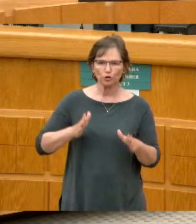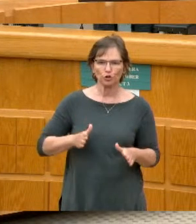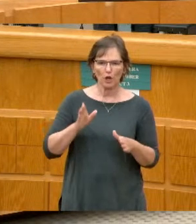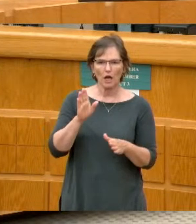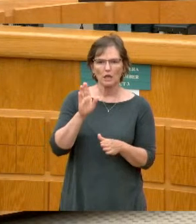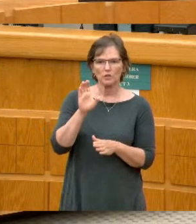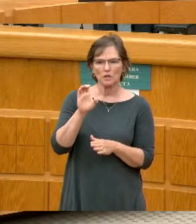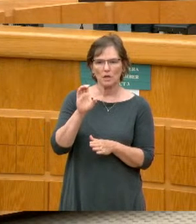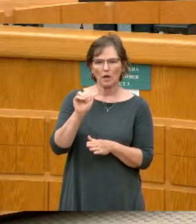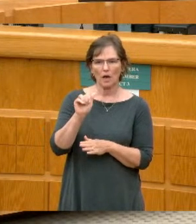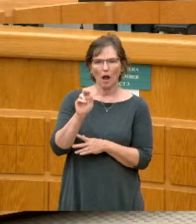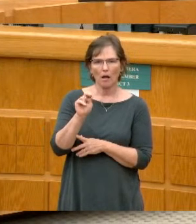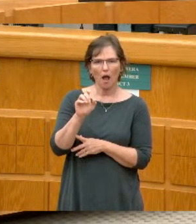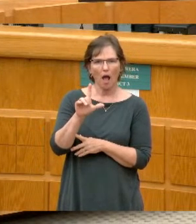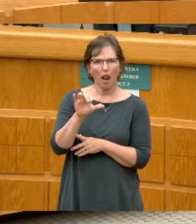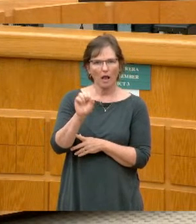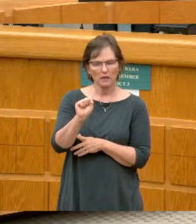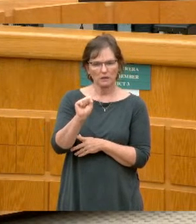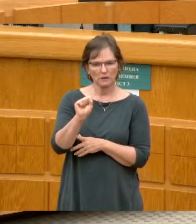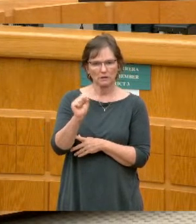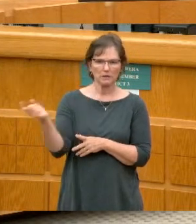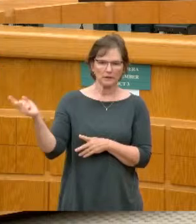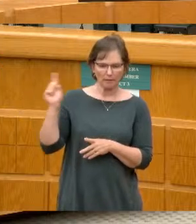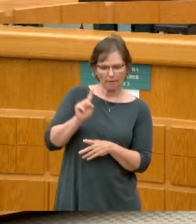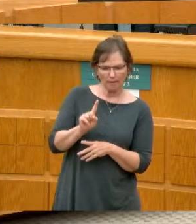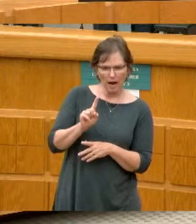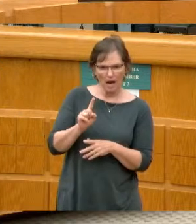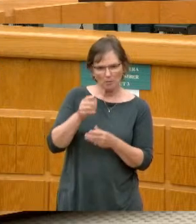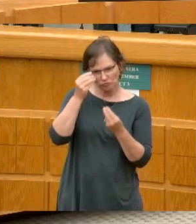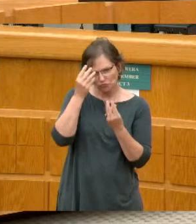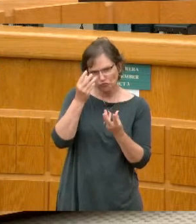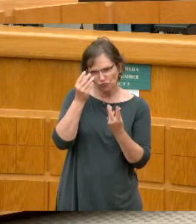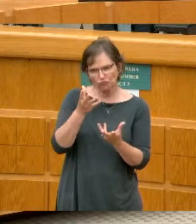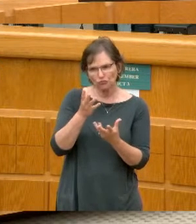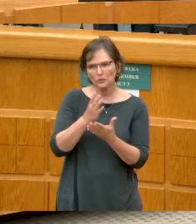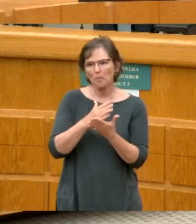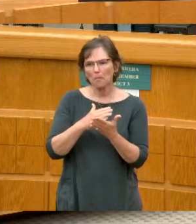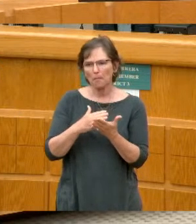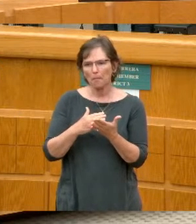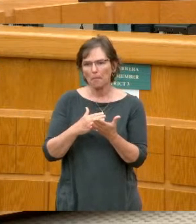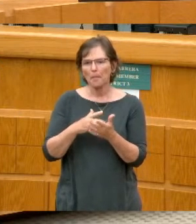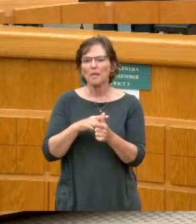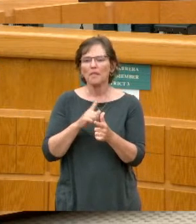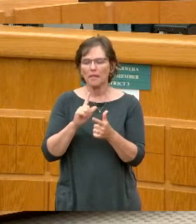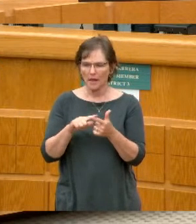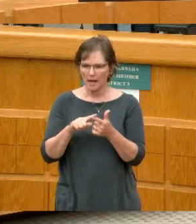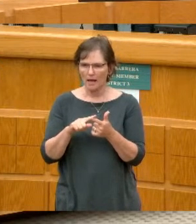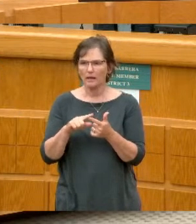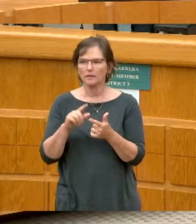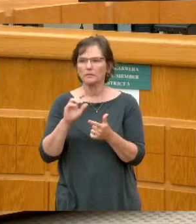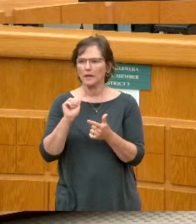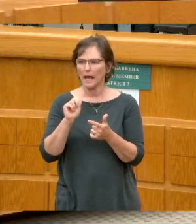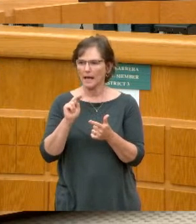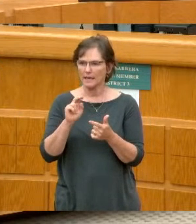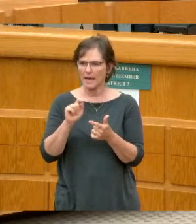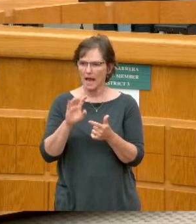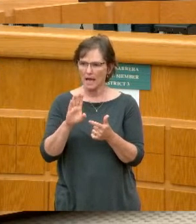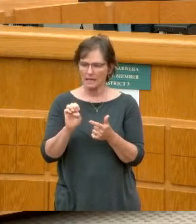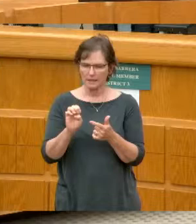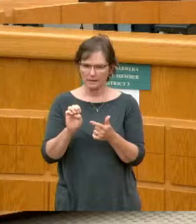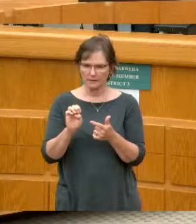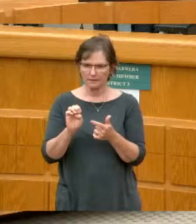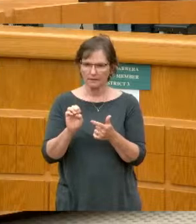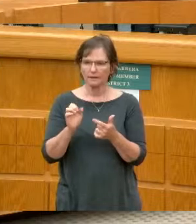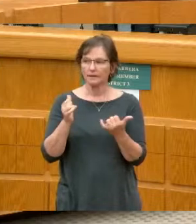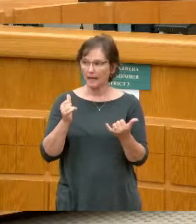and your focus on keeping yourself and your families free of COVID. So I'd like to call